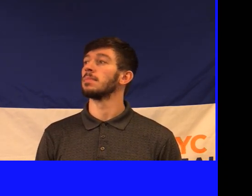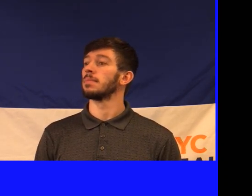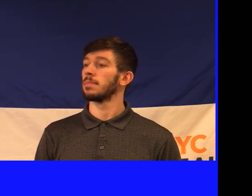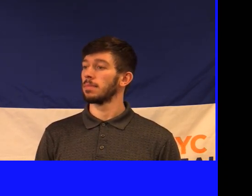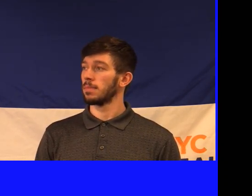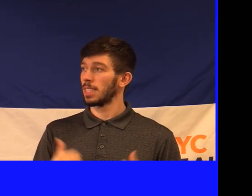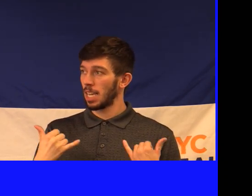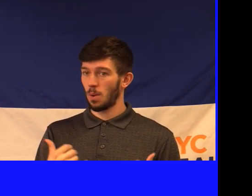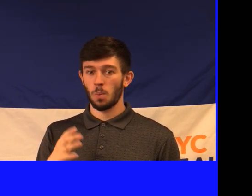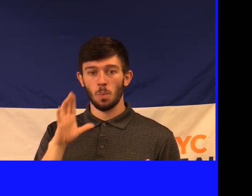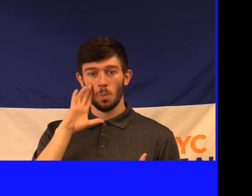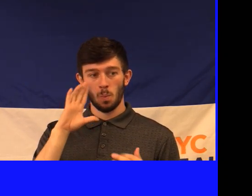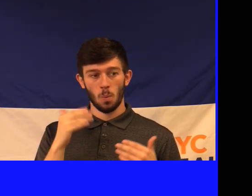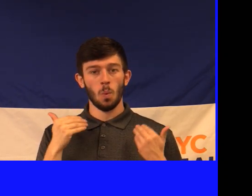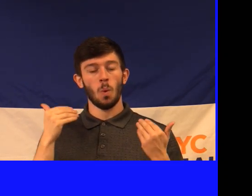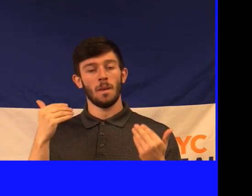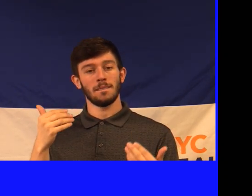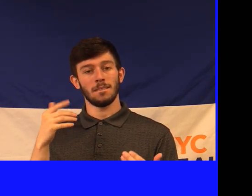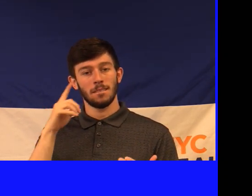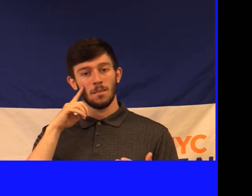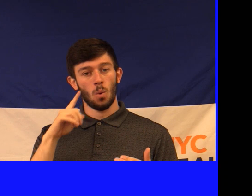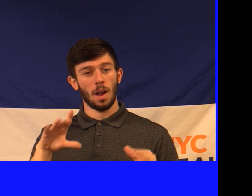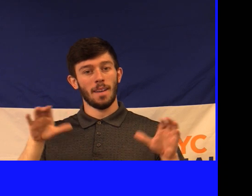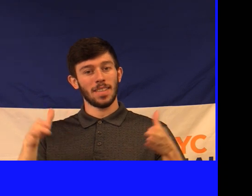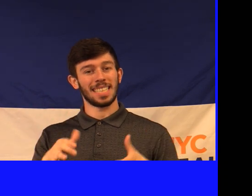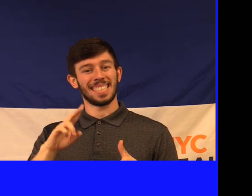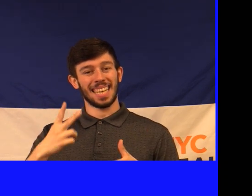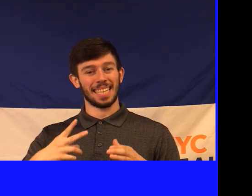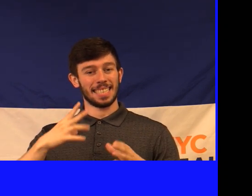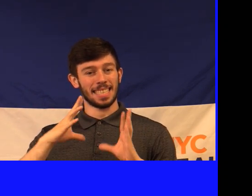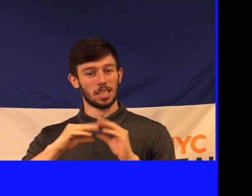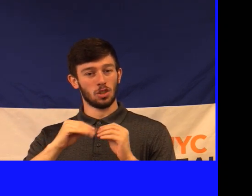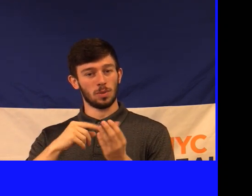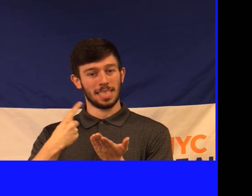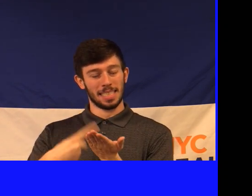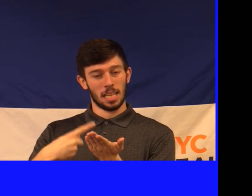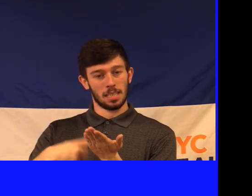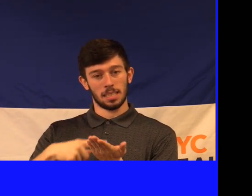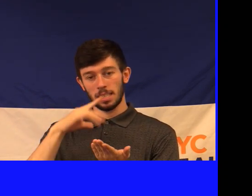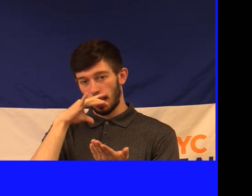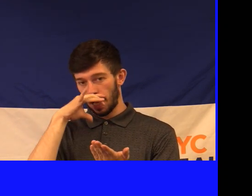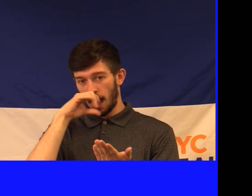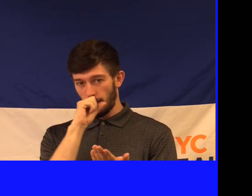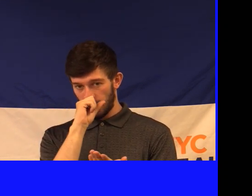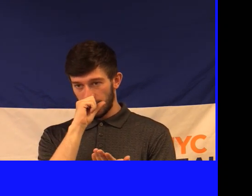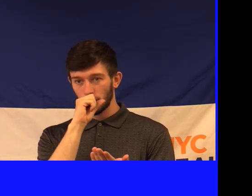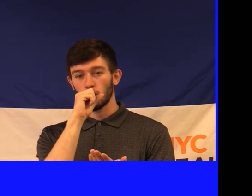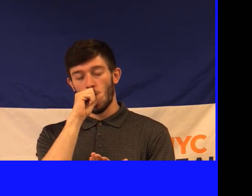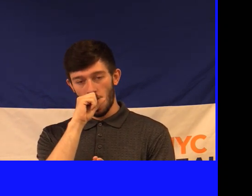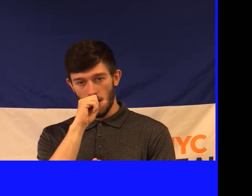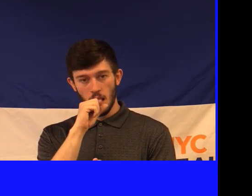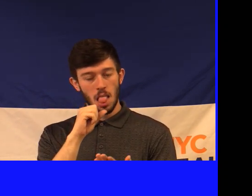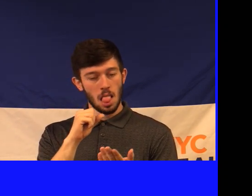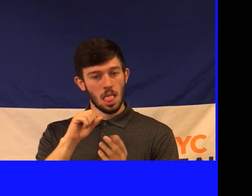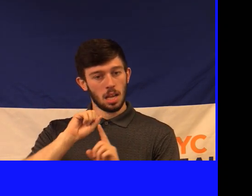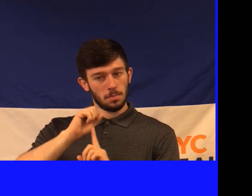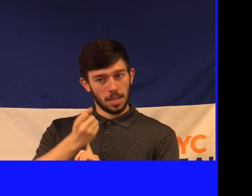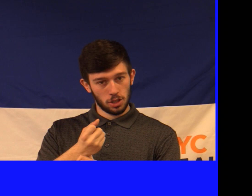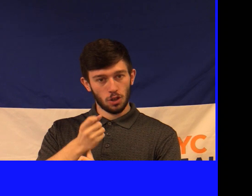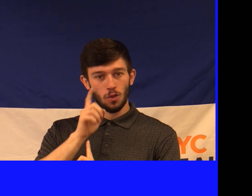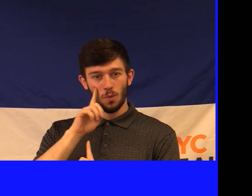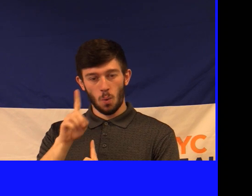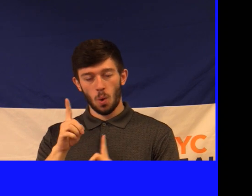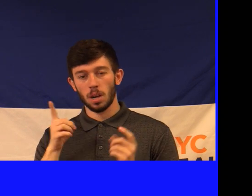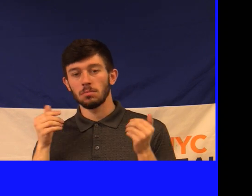motion to convene an executive session to discuss confidential and privileged matter that might be related to an anticipated or actual